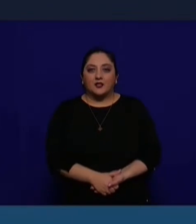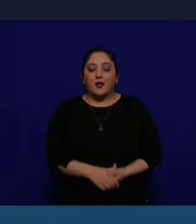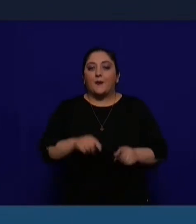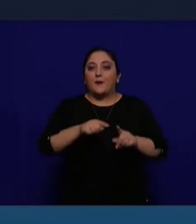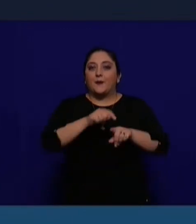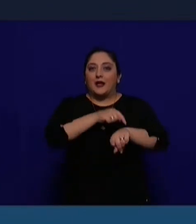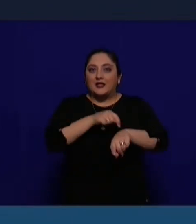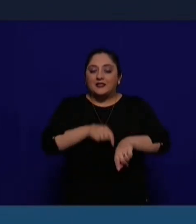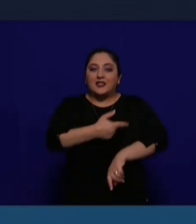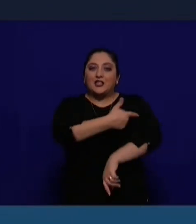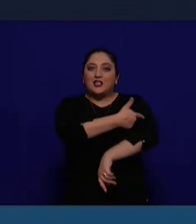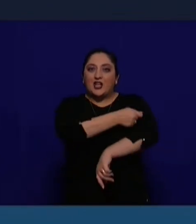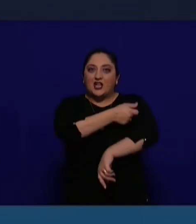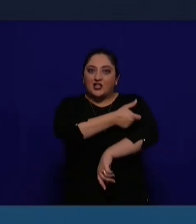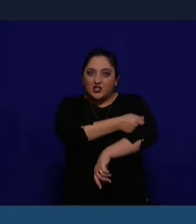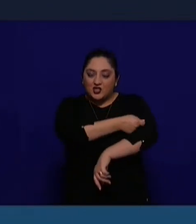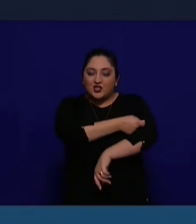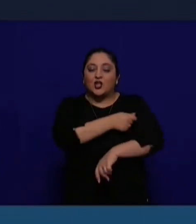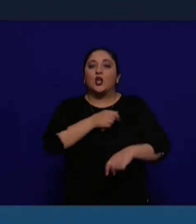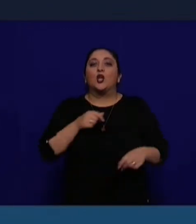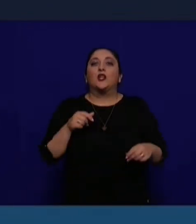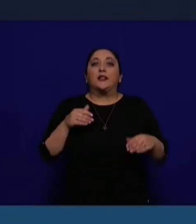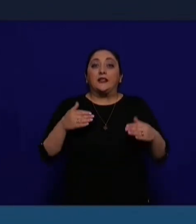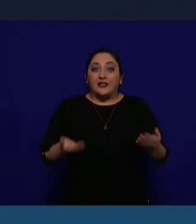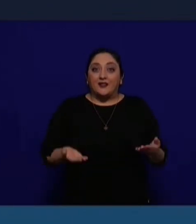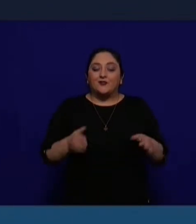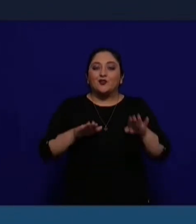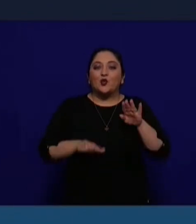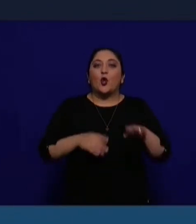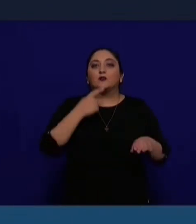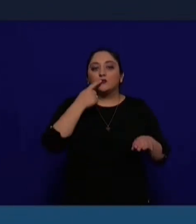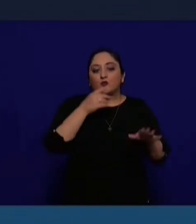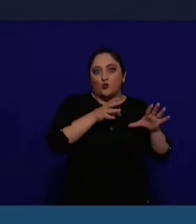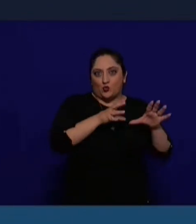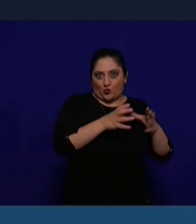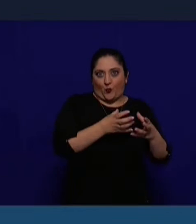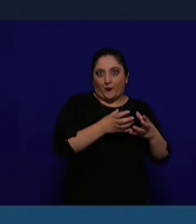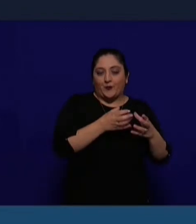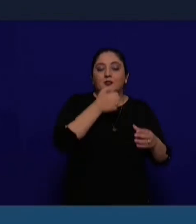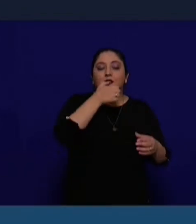kifet għaddejjin bil-fokus tal-persuni li għandhom età bejn 60 u